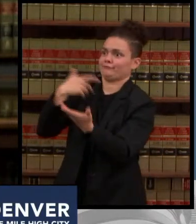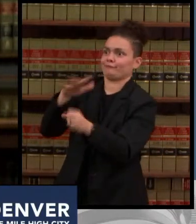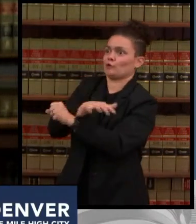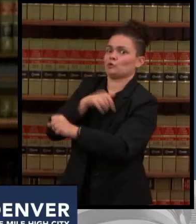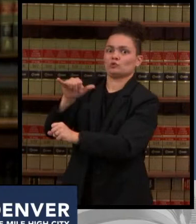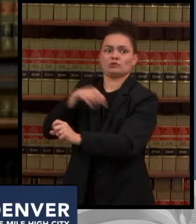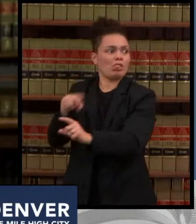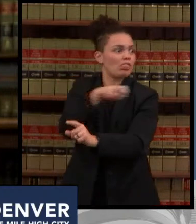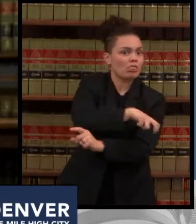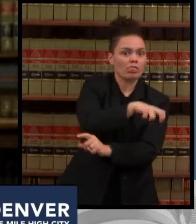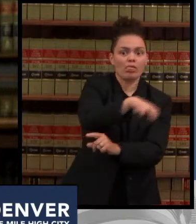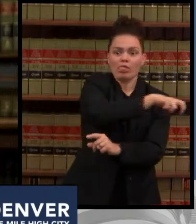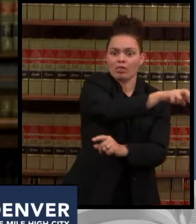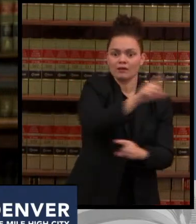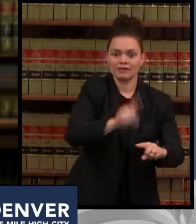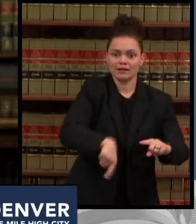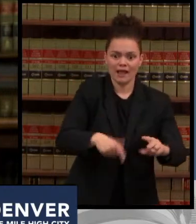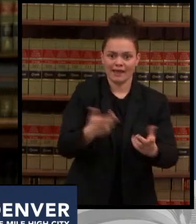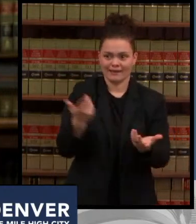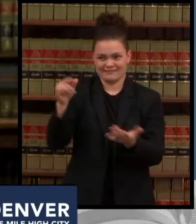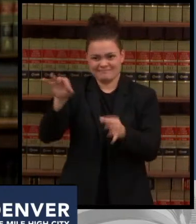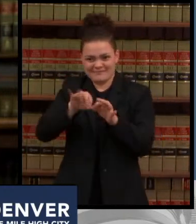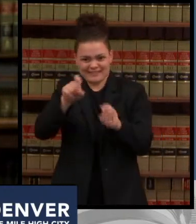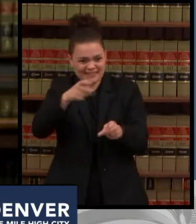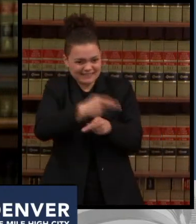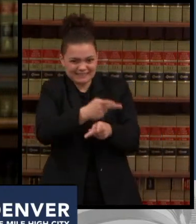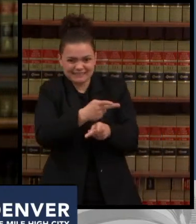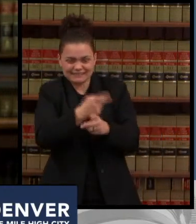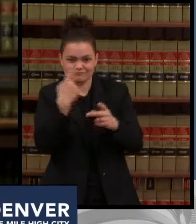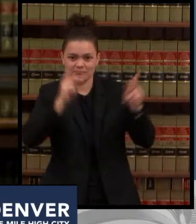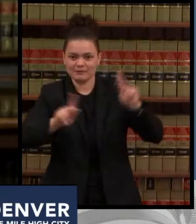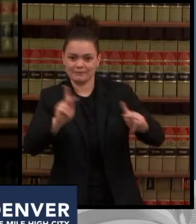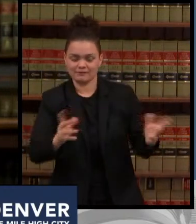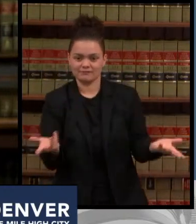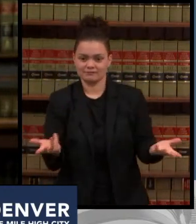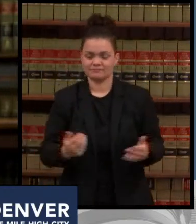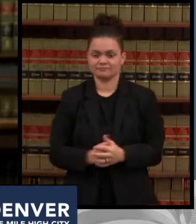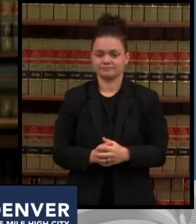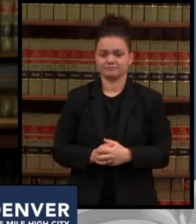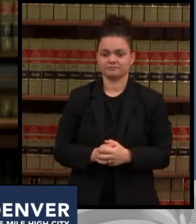care of people who need help. And this is not a sustainable situation.